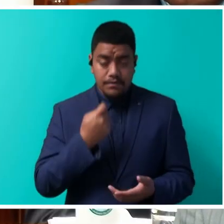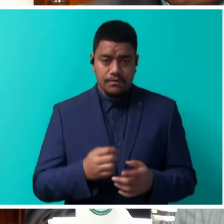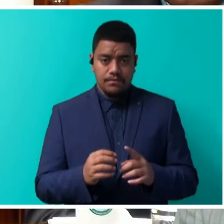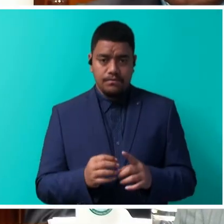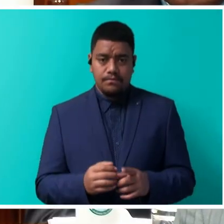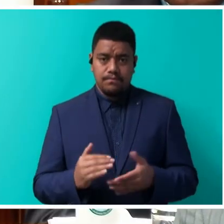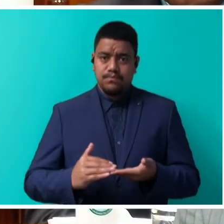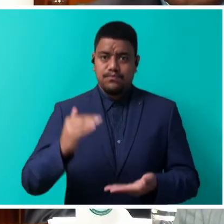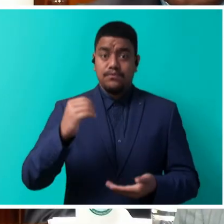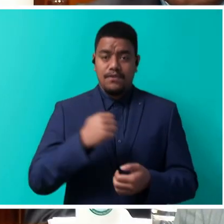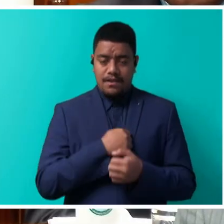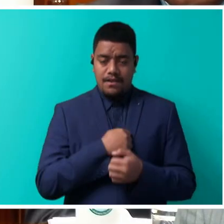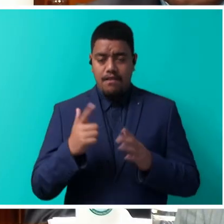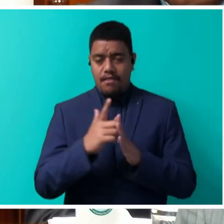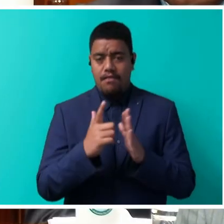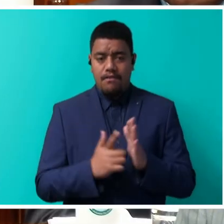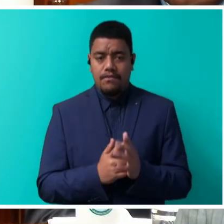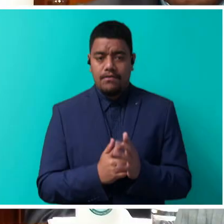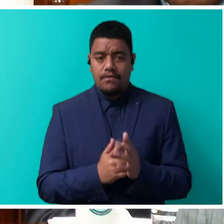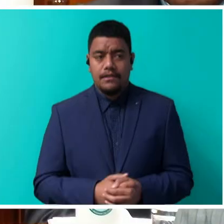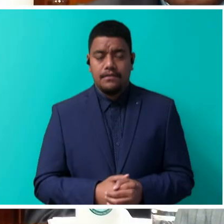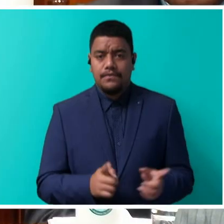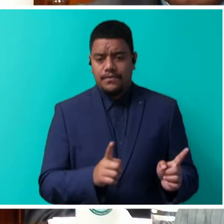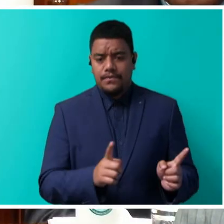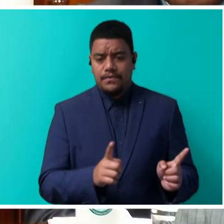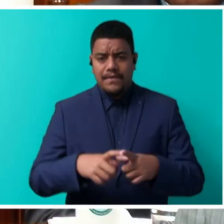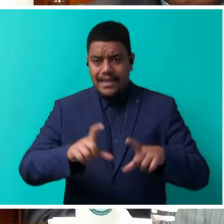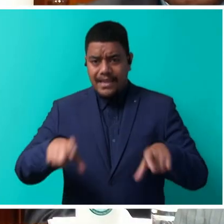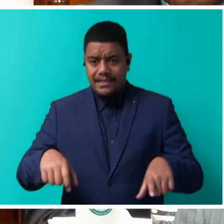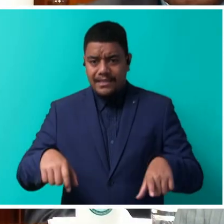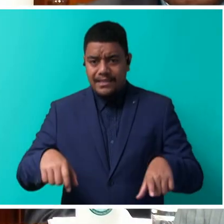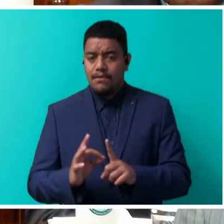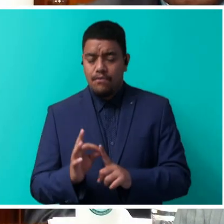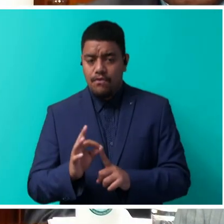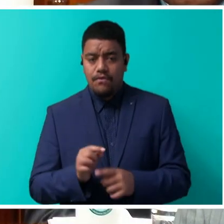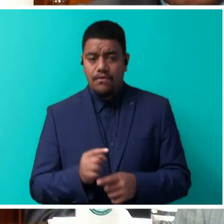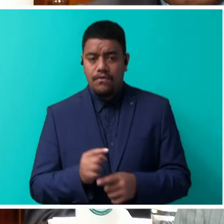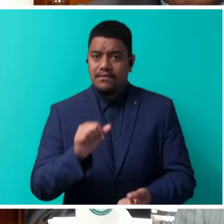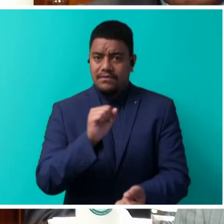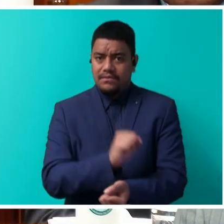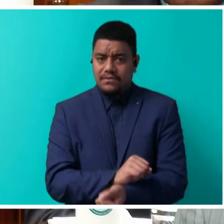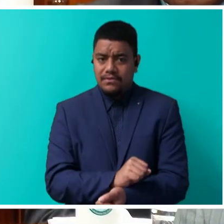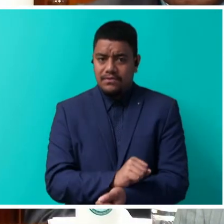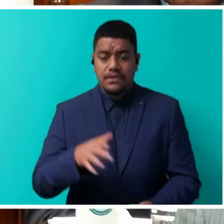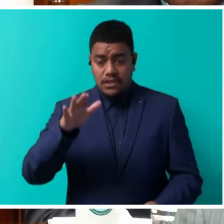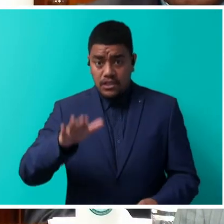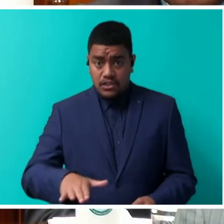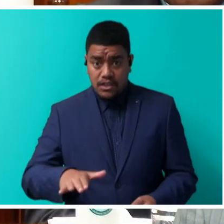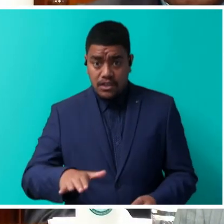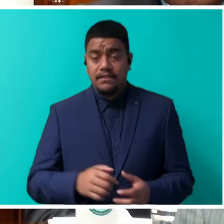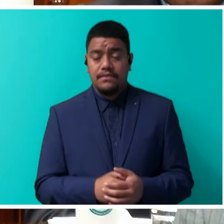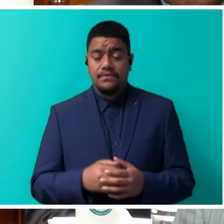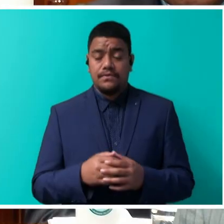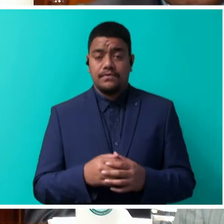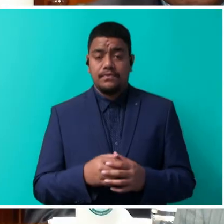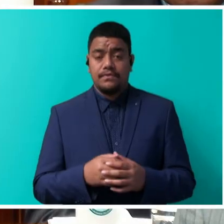reform agenda, particularly in digital case management, corrections, child justice, legislative